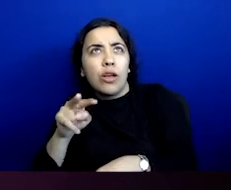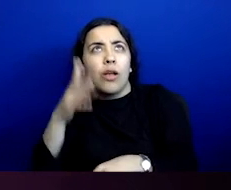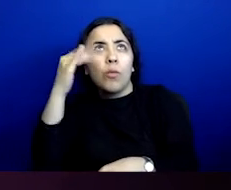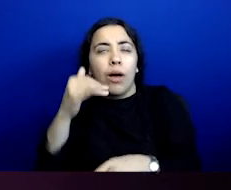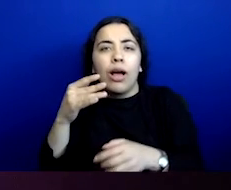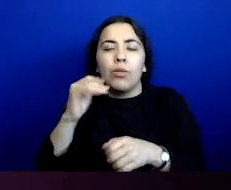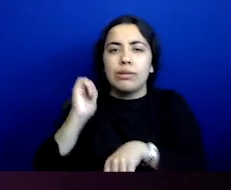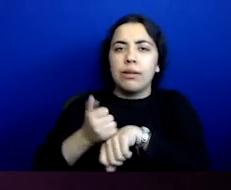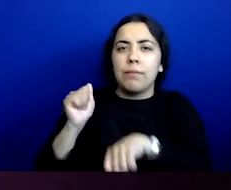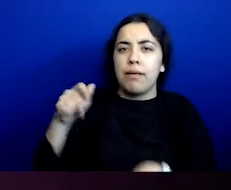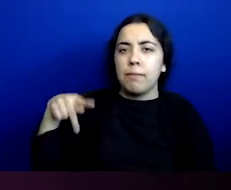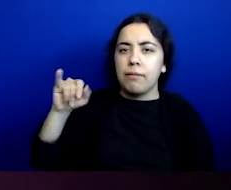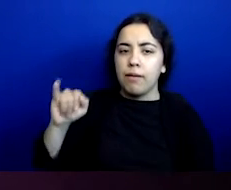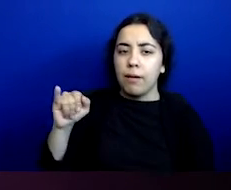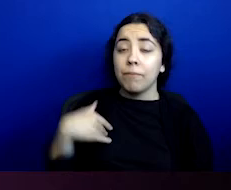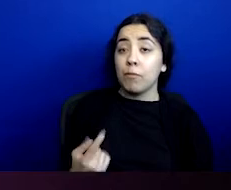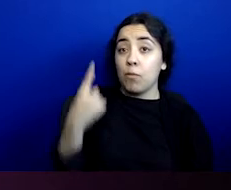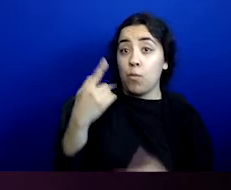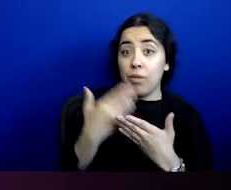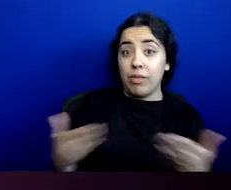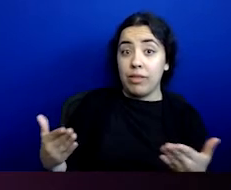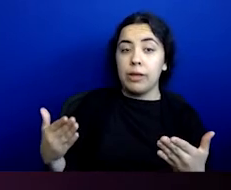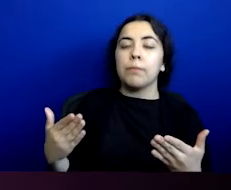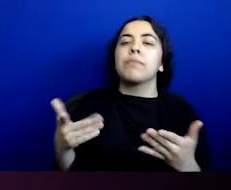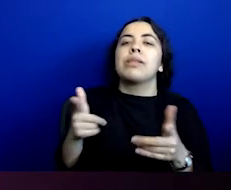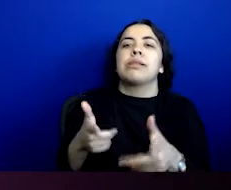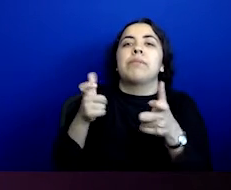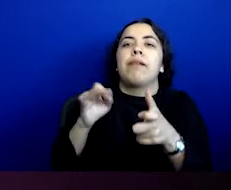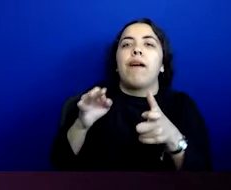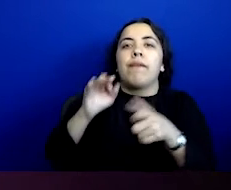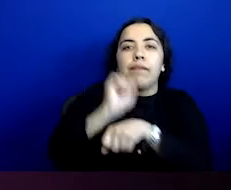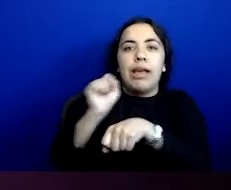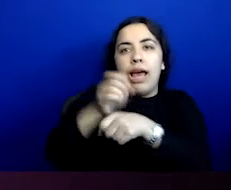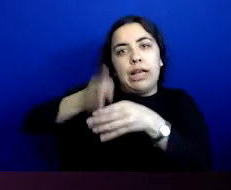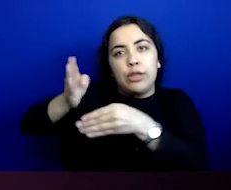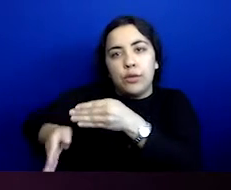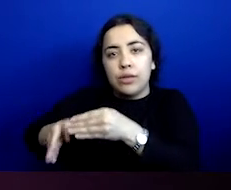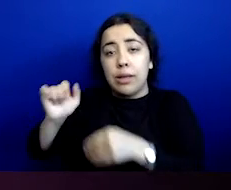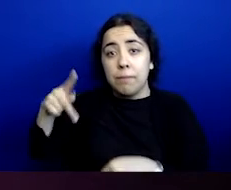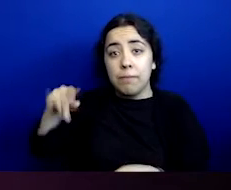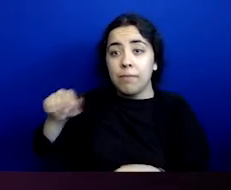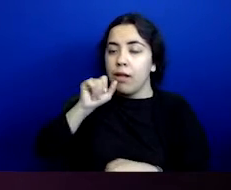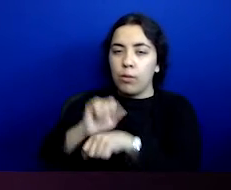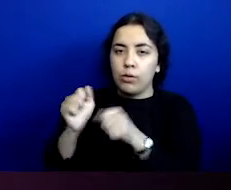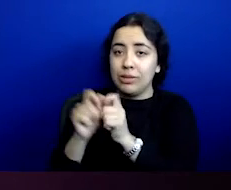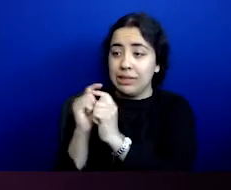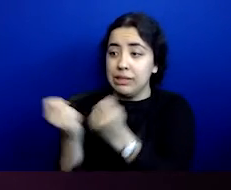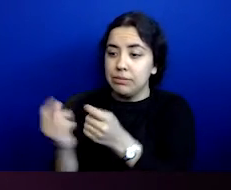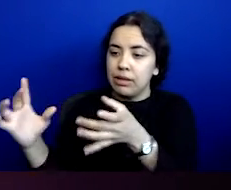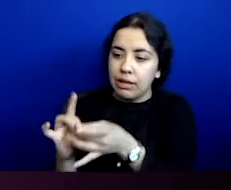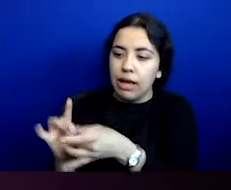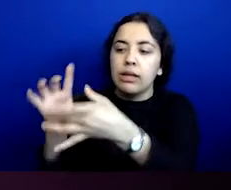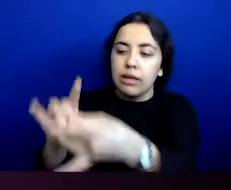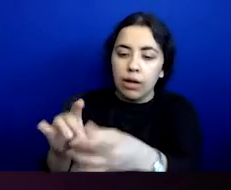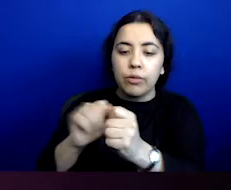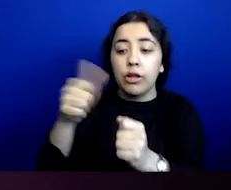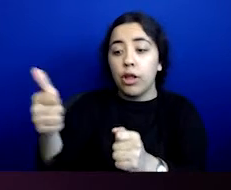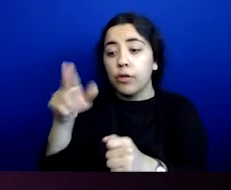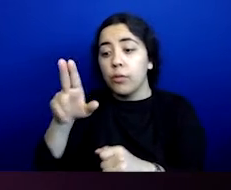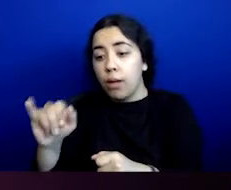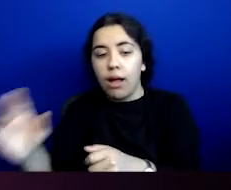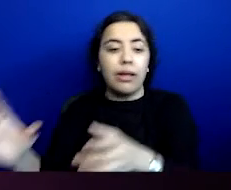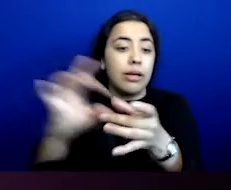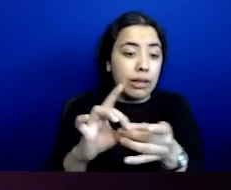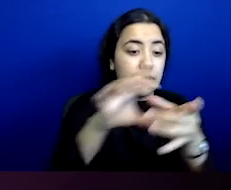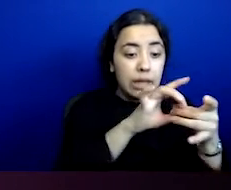thing: speed of execution. With an API, instead of working with teams to kind of connect them to another UI or connect them to